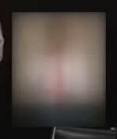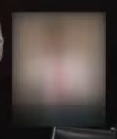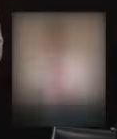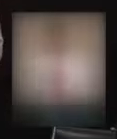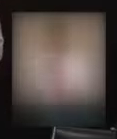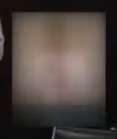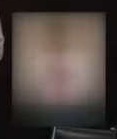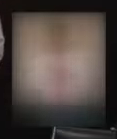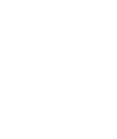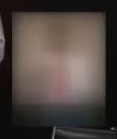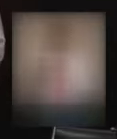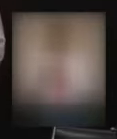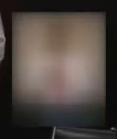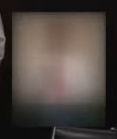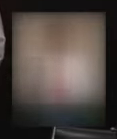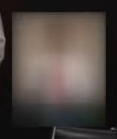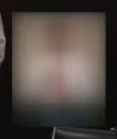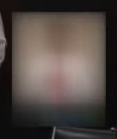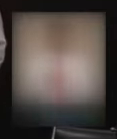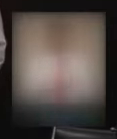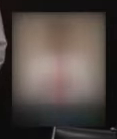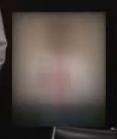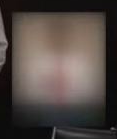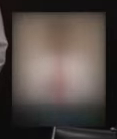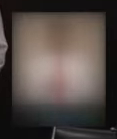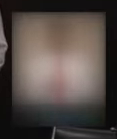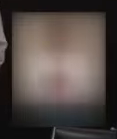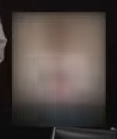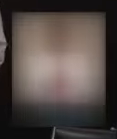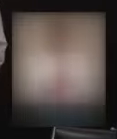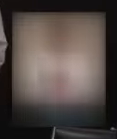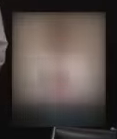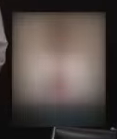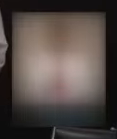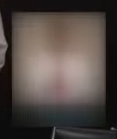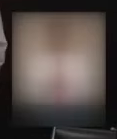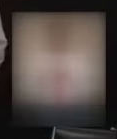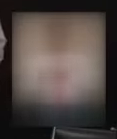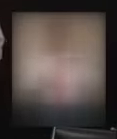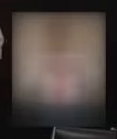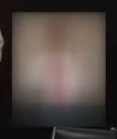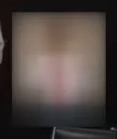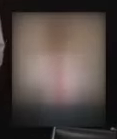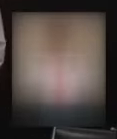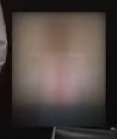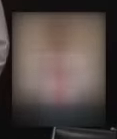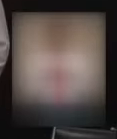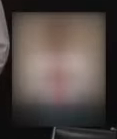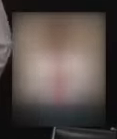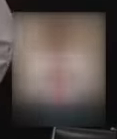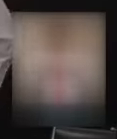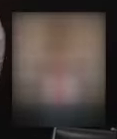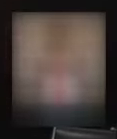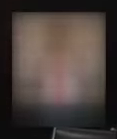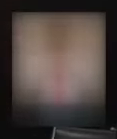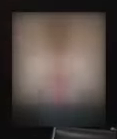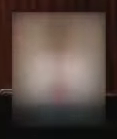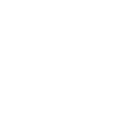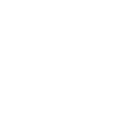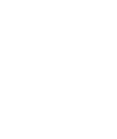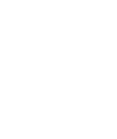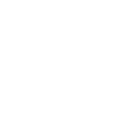let's come together and strengthen the country. When an election is announced, let's work according to our political views. Gundeli Rajapaksa